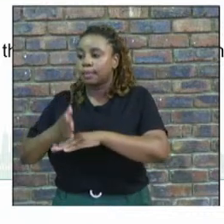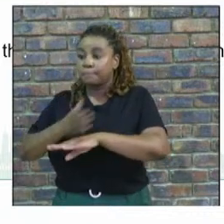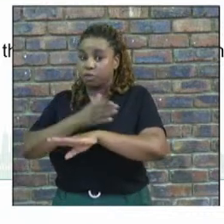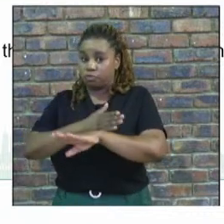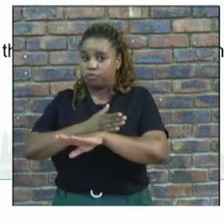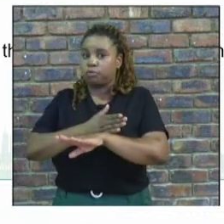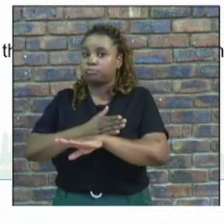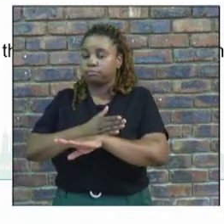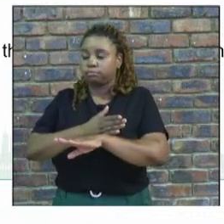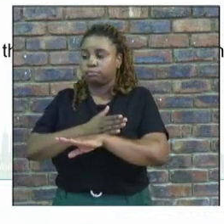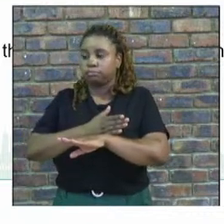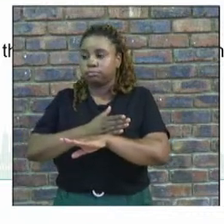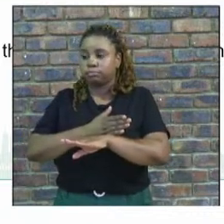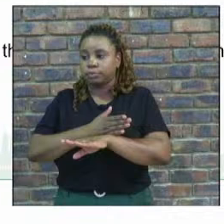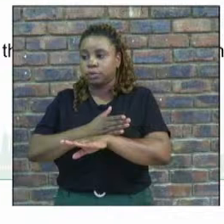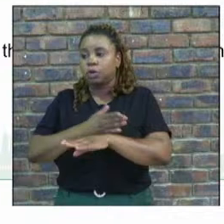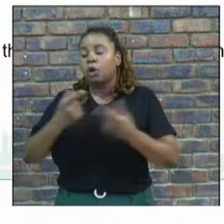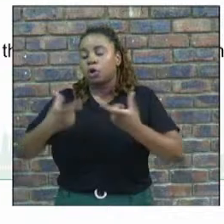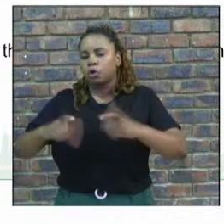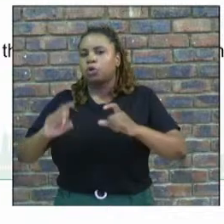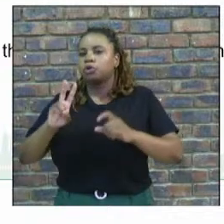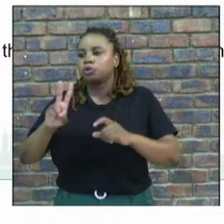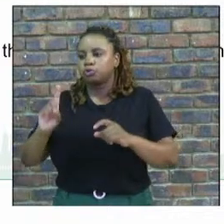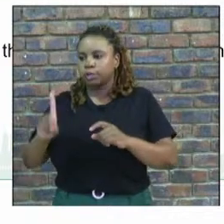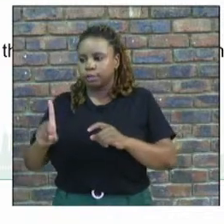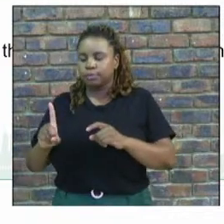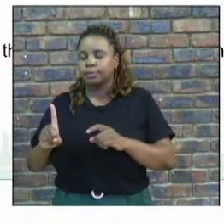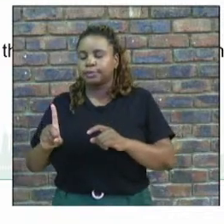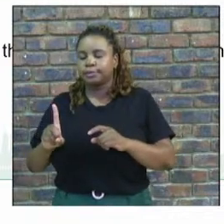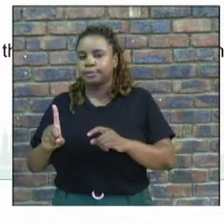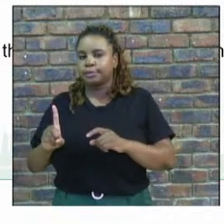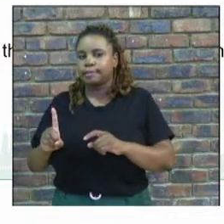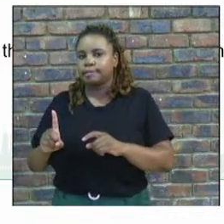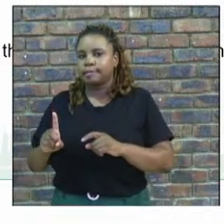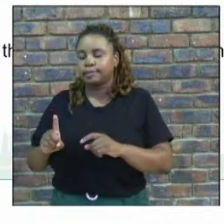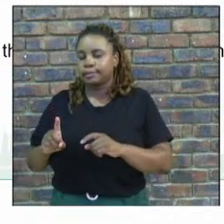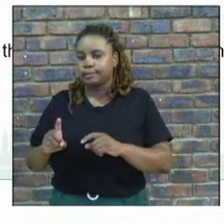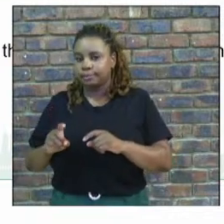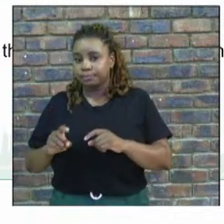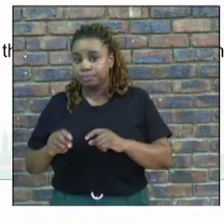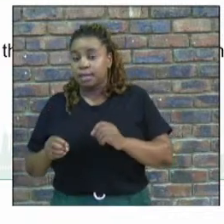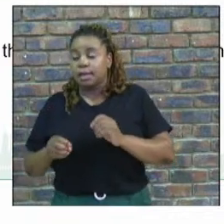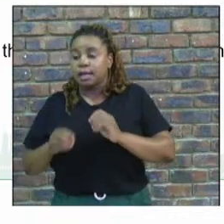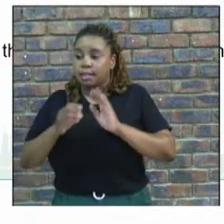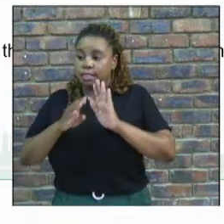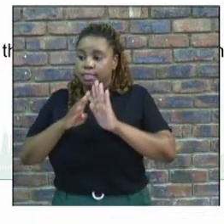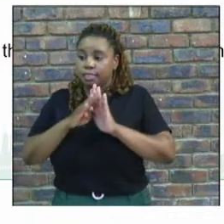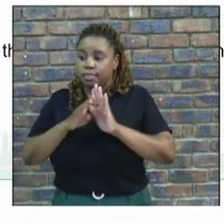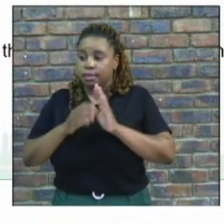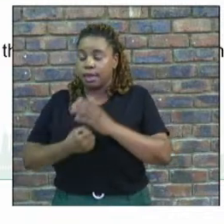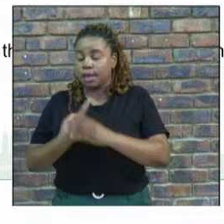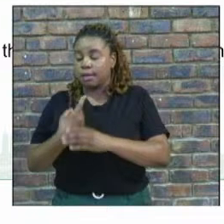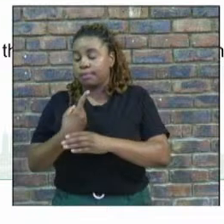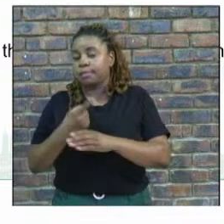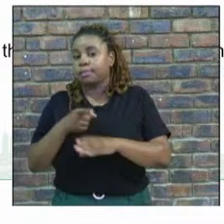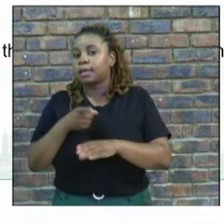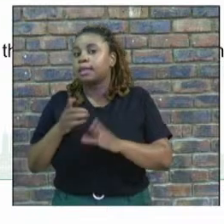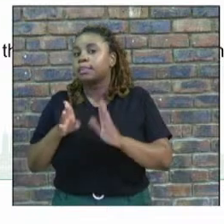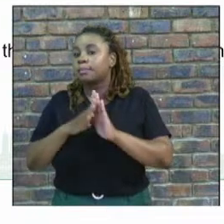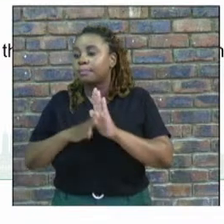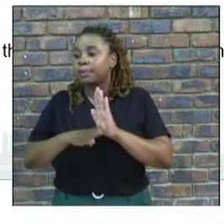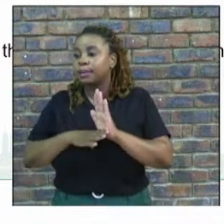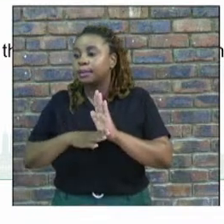Then clause 21, so what happened here is that in the bill, we are also introducing what